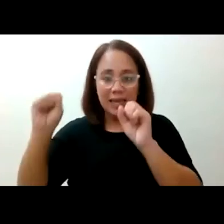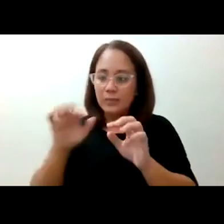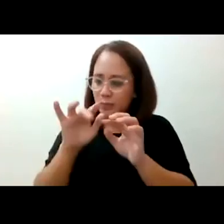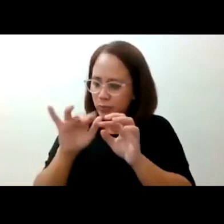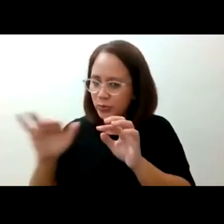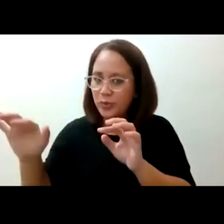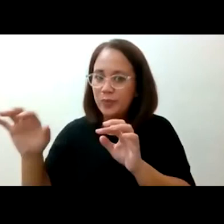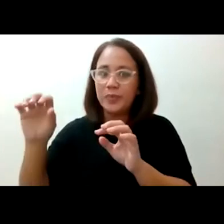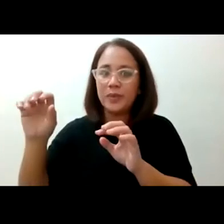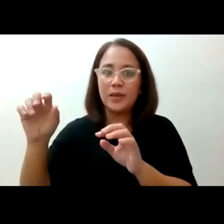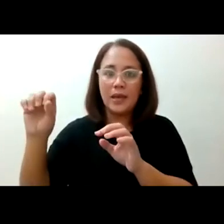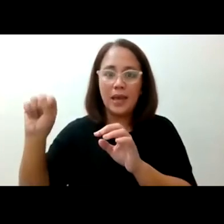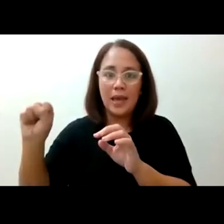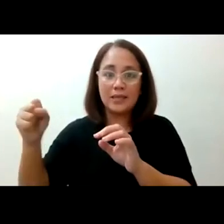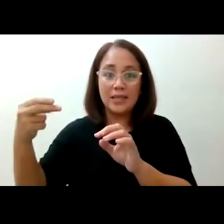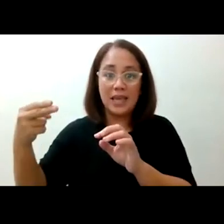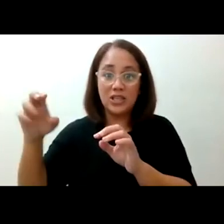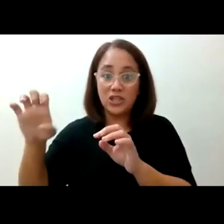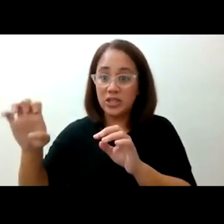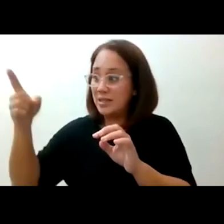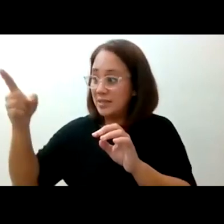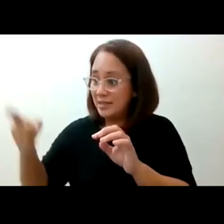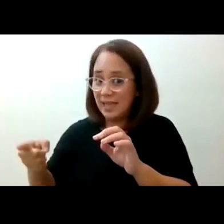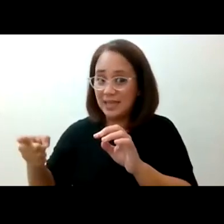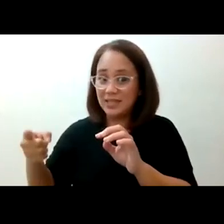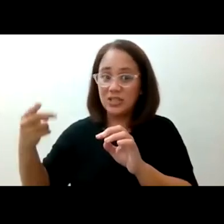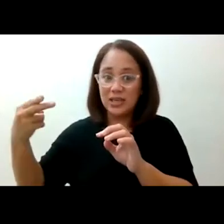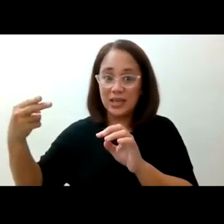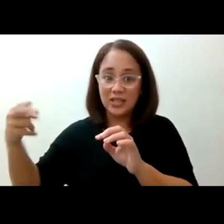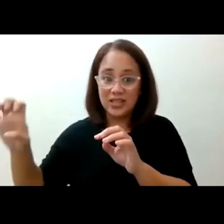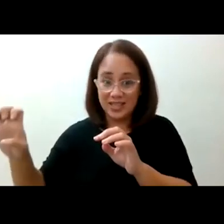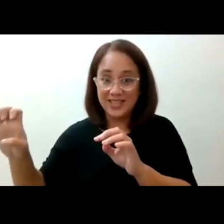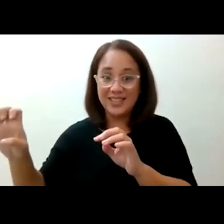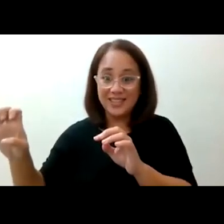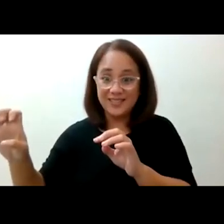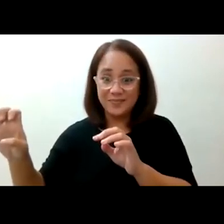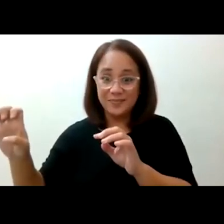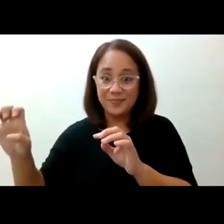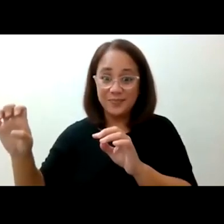SHE and /HE.